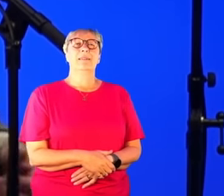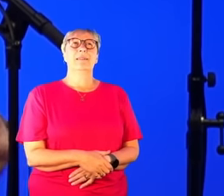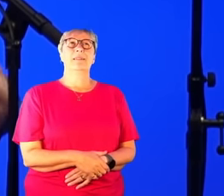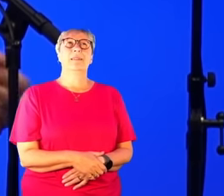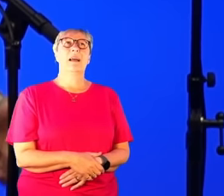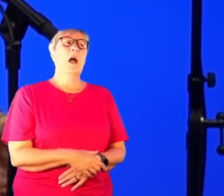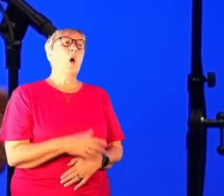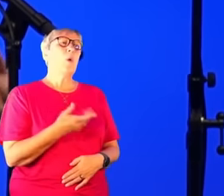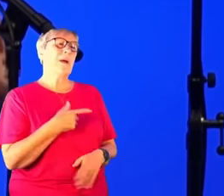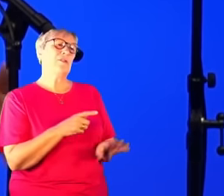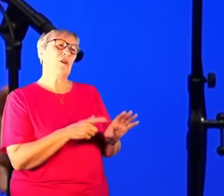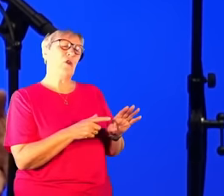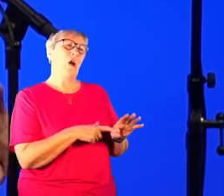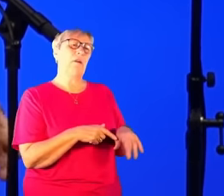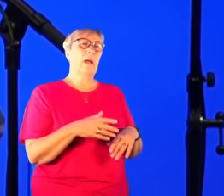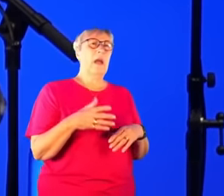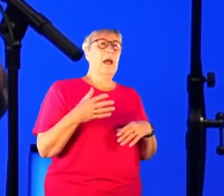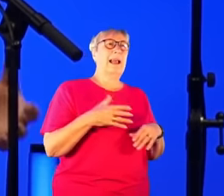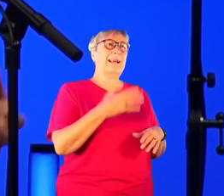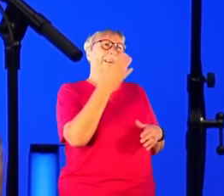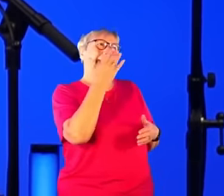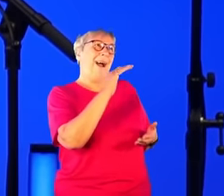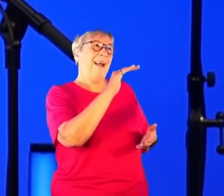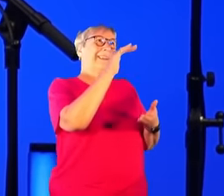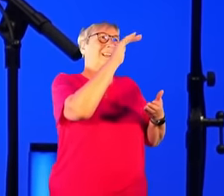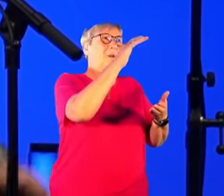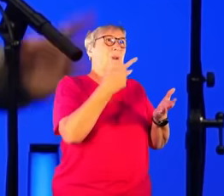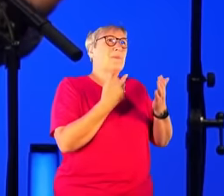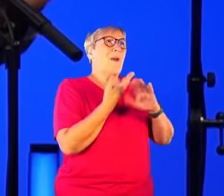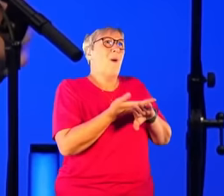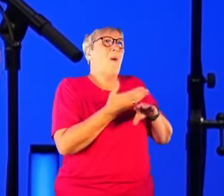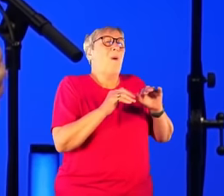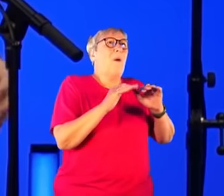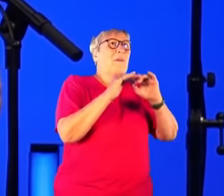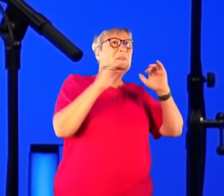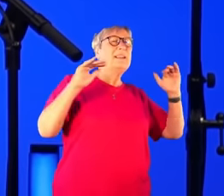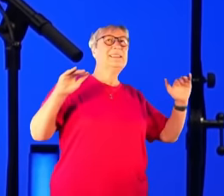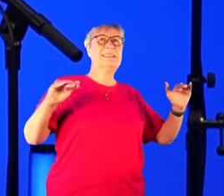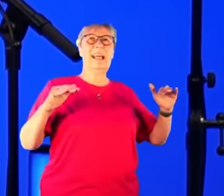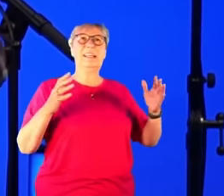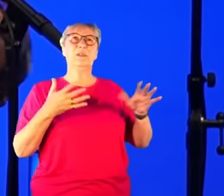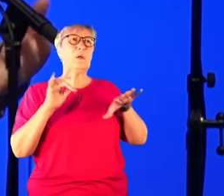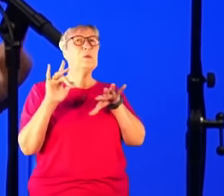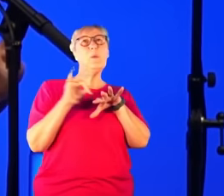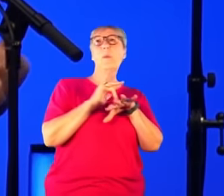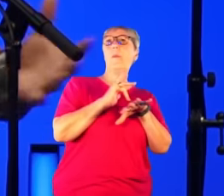can be that you want to be on a stage, you want to be in front of people, you want to have opportunities to kind of perform and play.